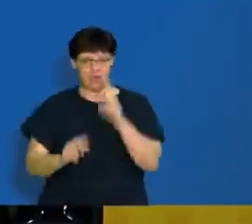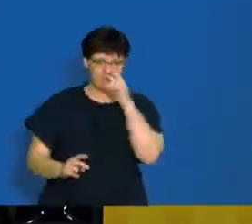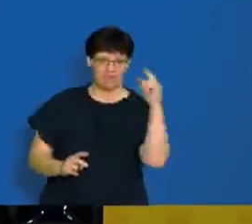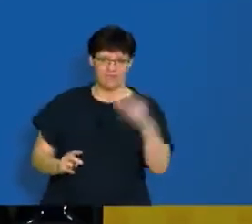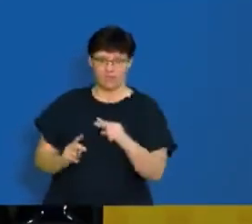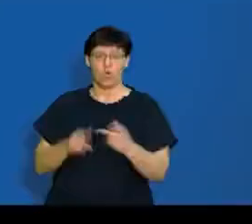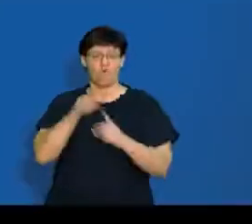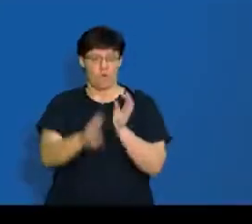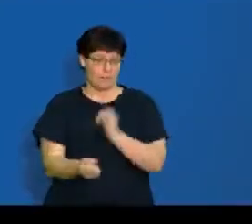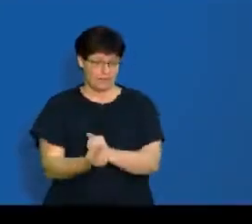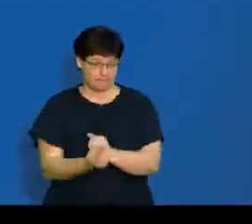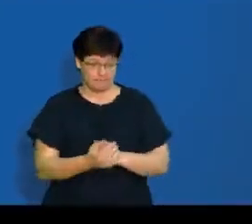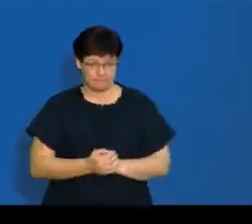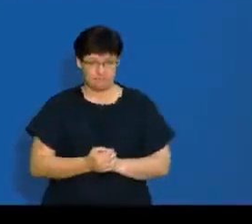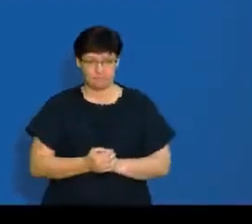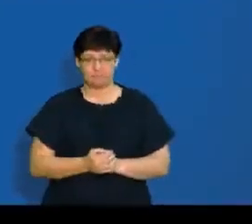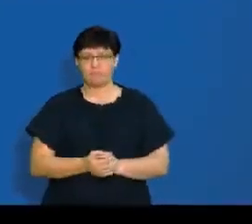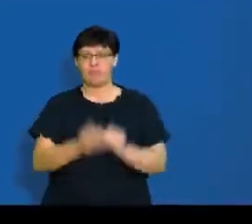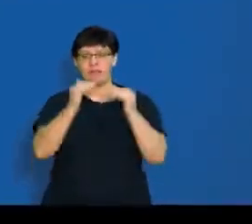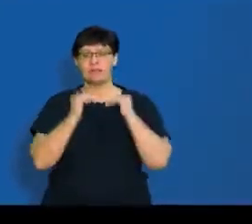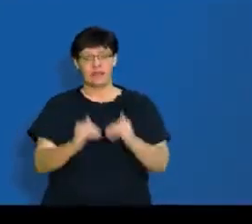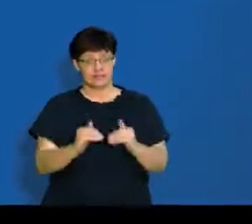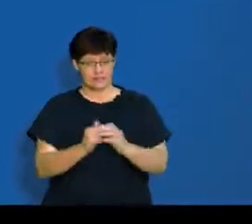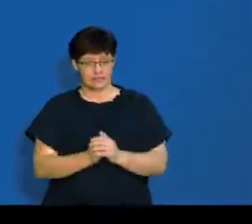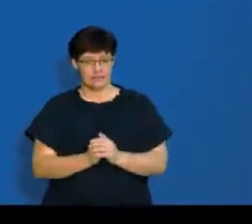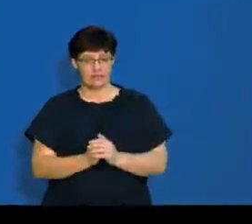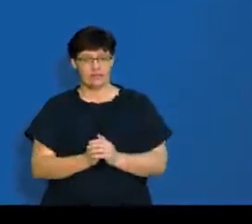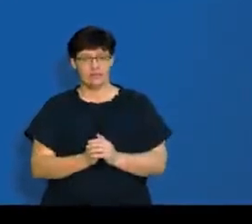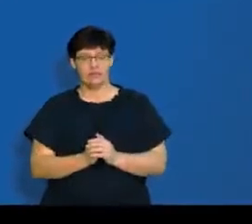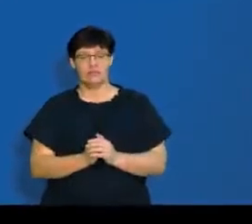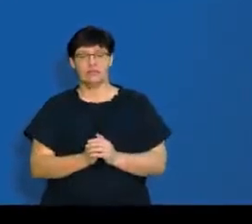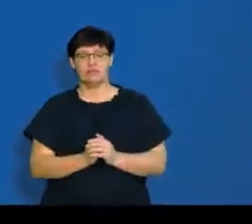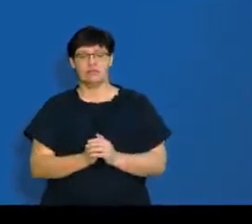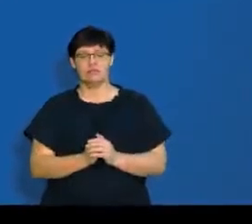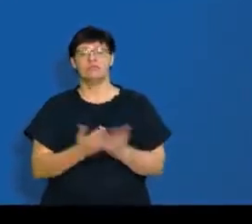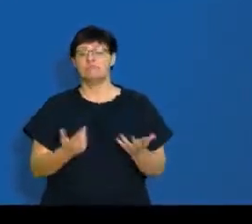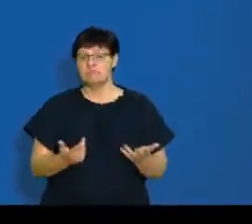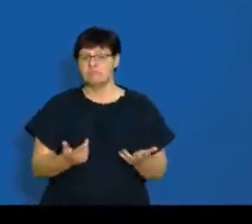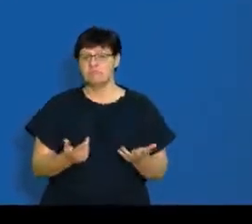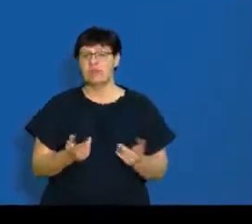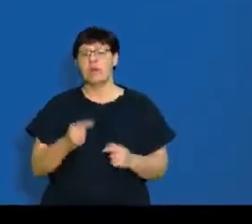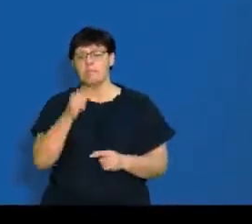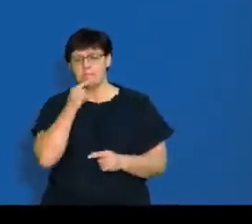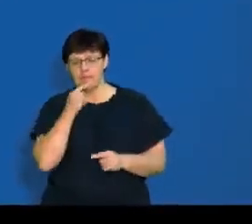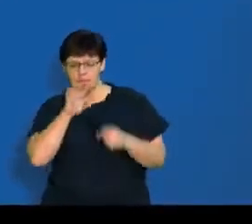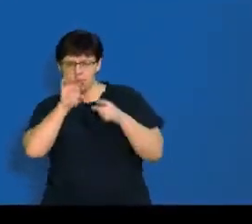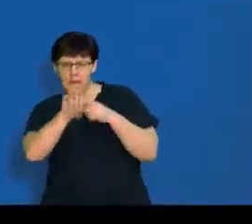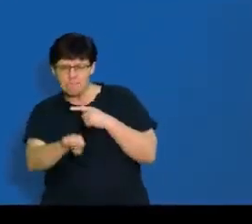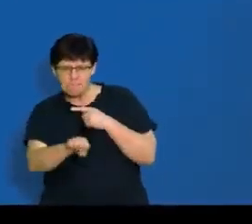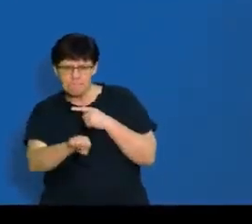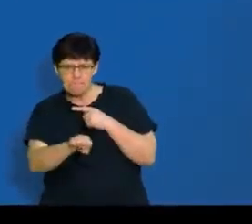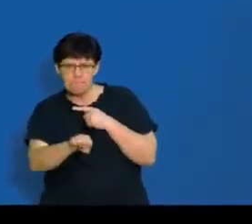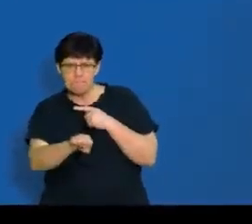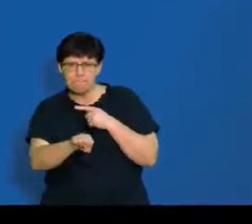the event. Okay. And then the next thing that you need to be able to do in this paper is to ascertain the usefulness